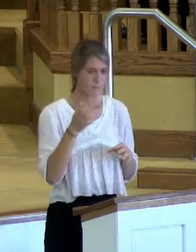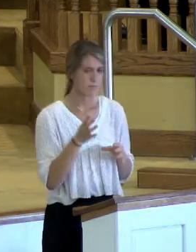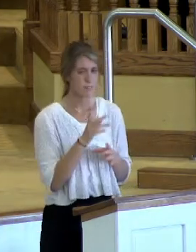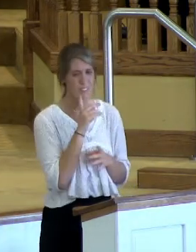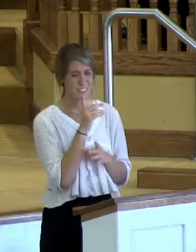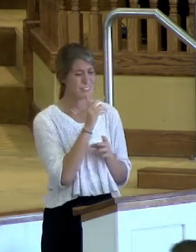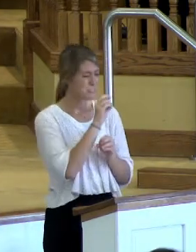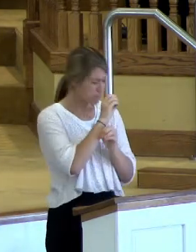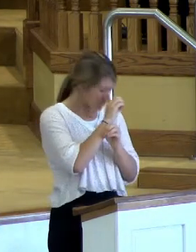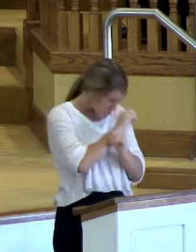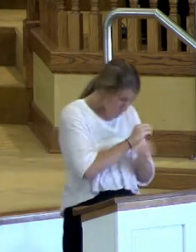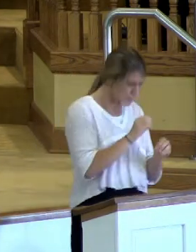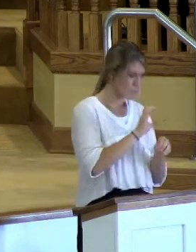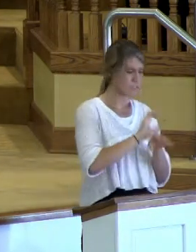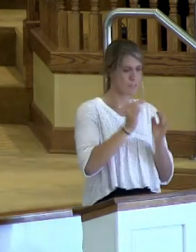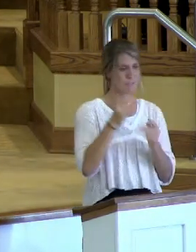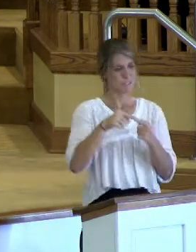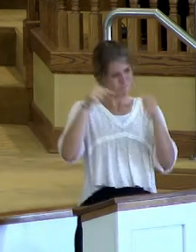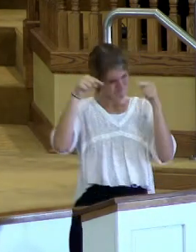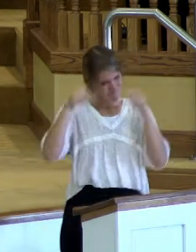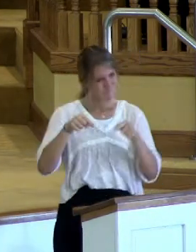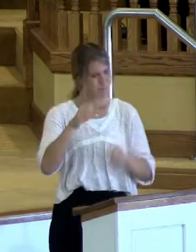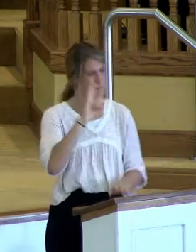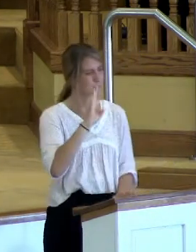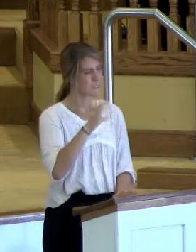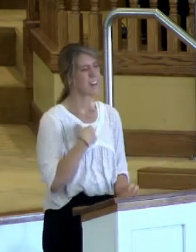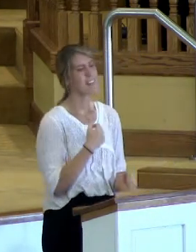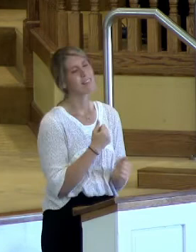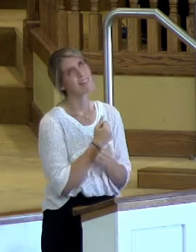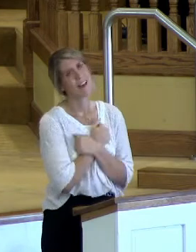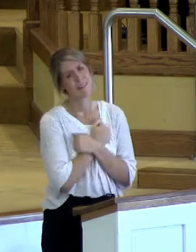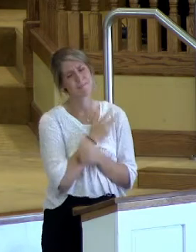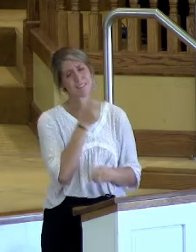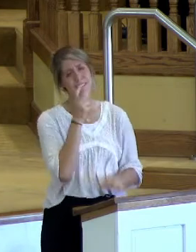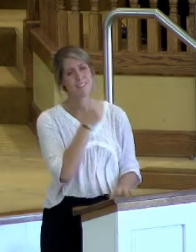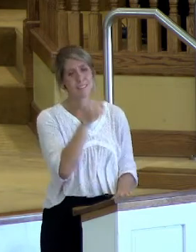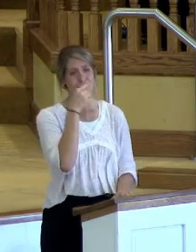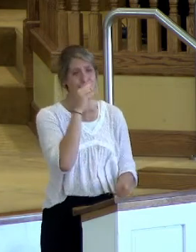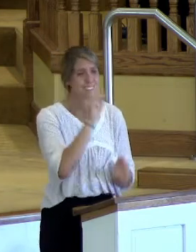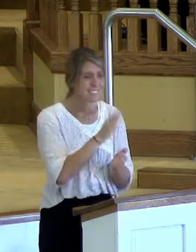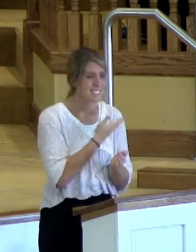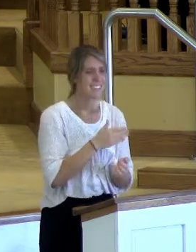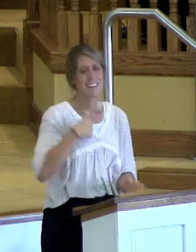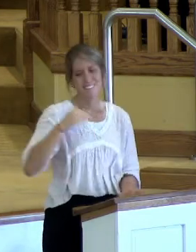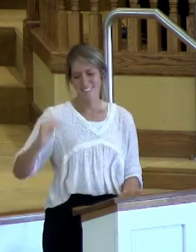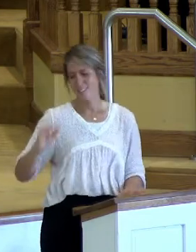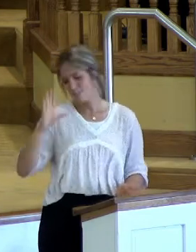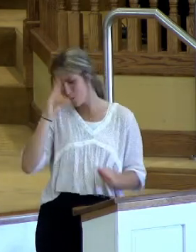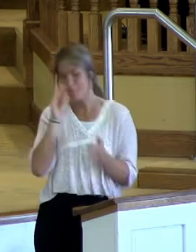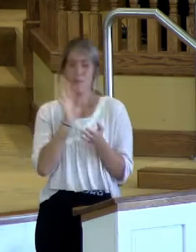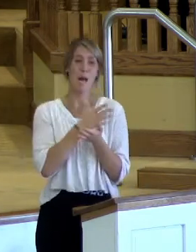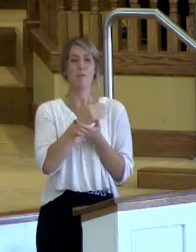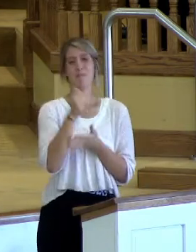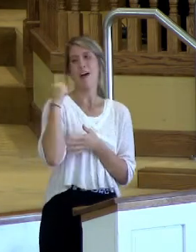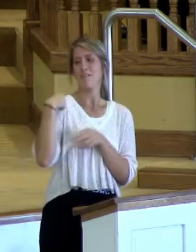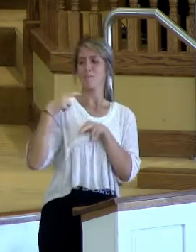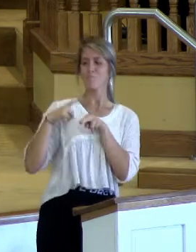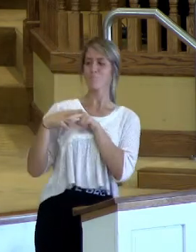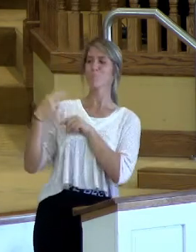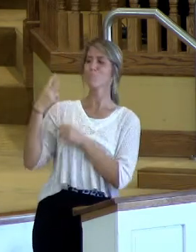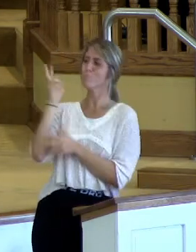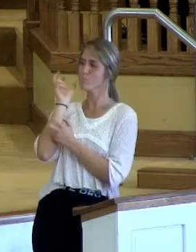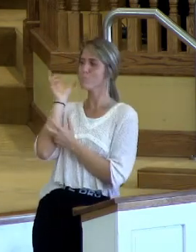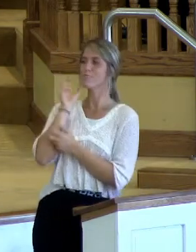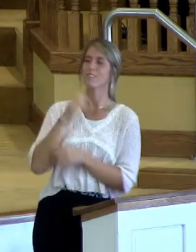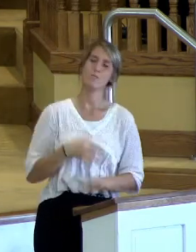there's no place like BBC, man. I love listening to those kids sing, and I got the little guys right behind me there, and just